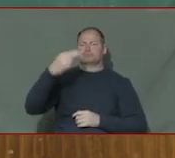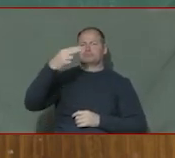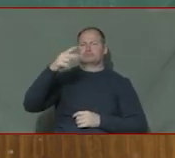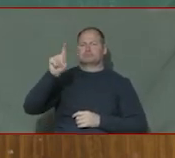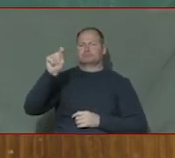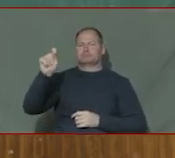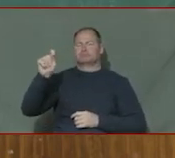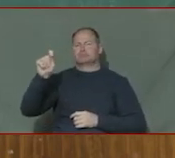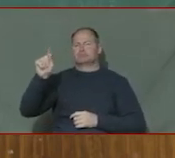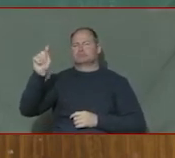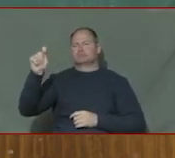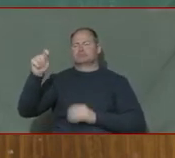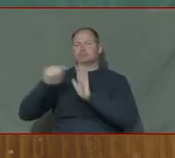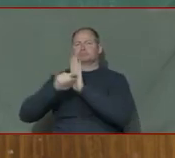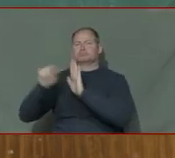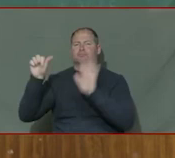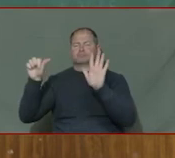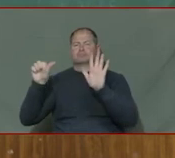minus 6.